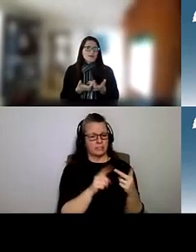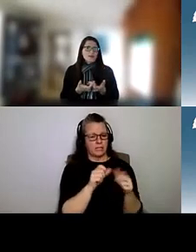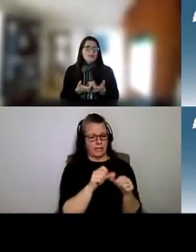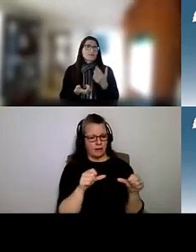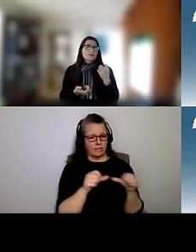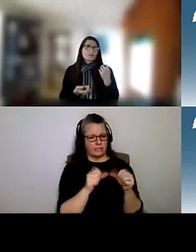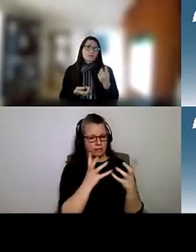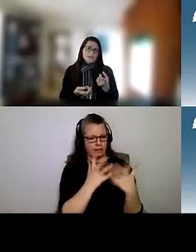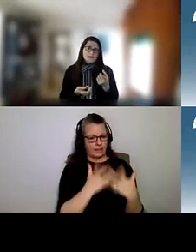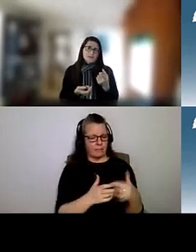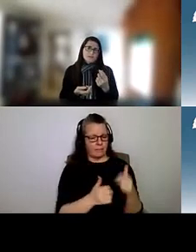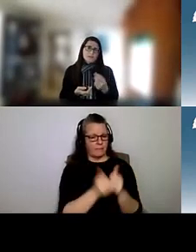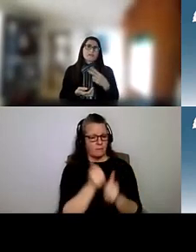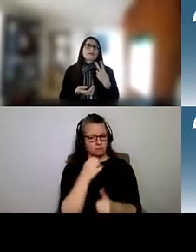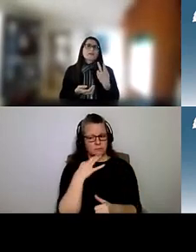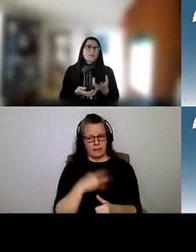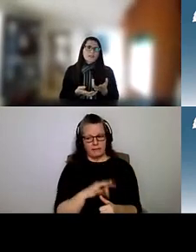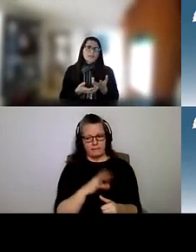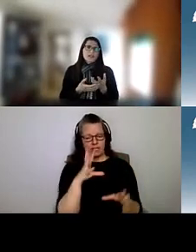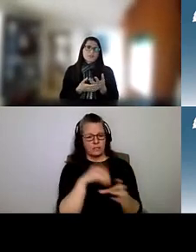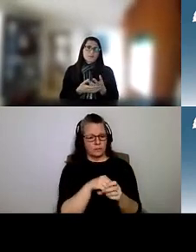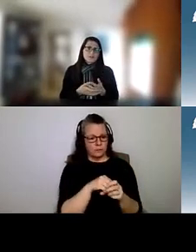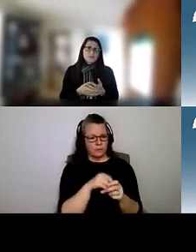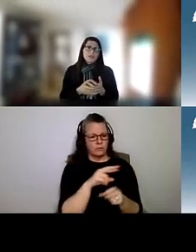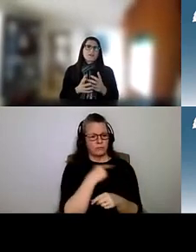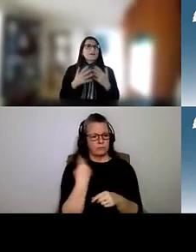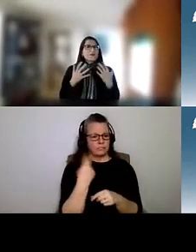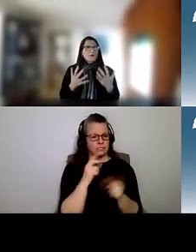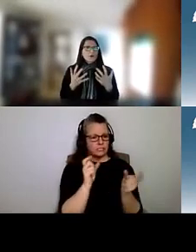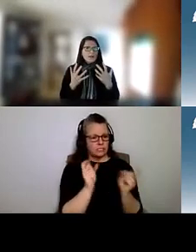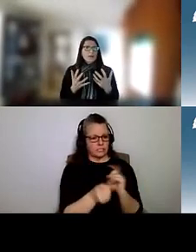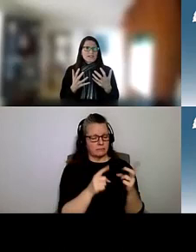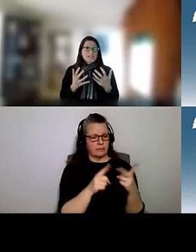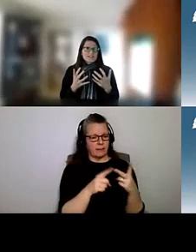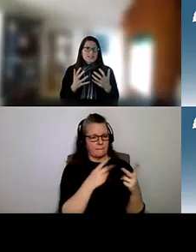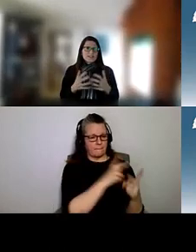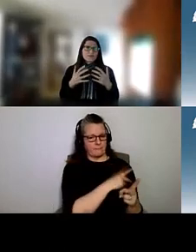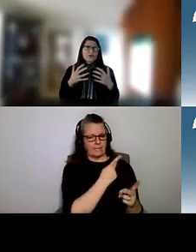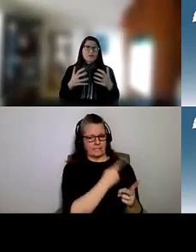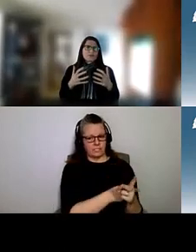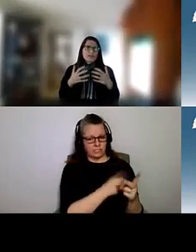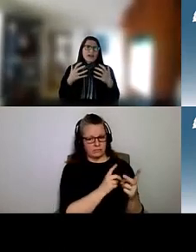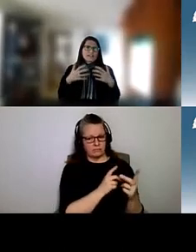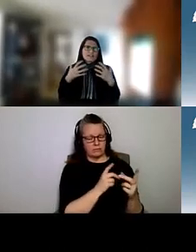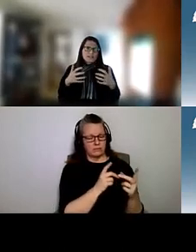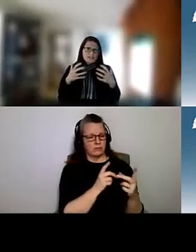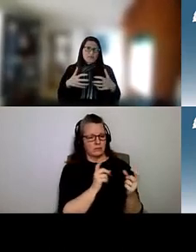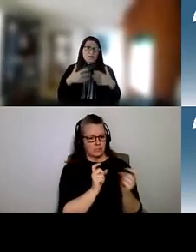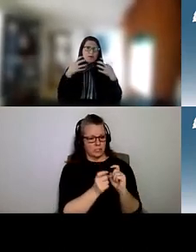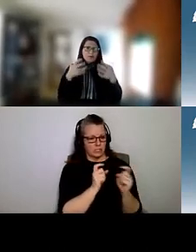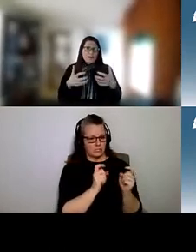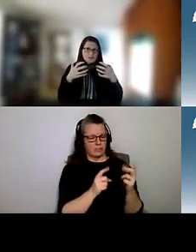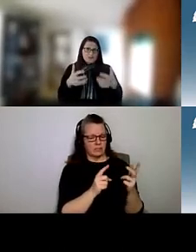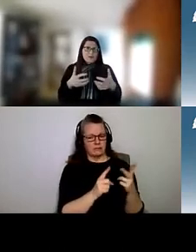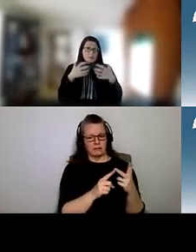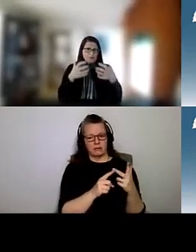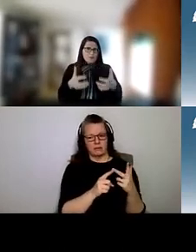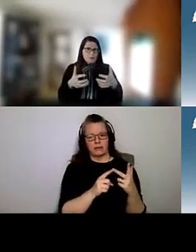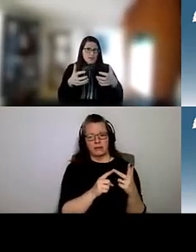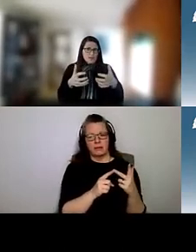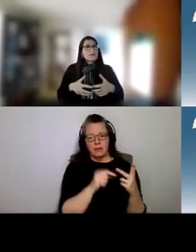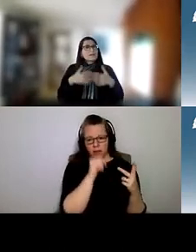most benefit include risk adjustment, patient attribution, core competencies, or what are those activities that we want providers